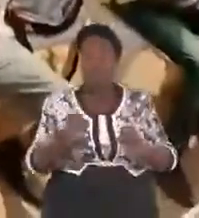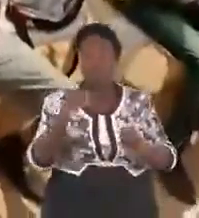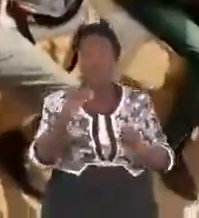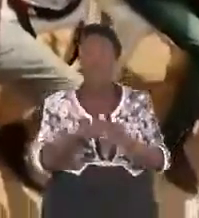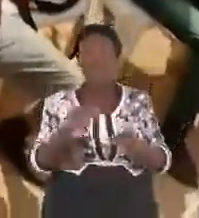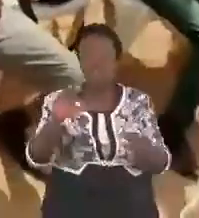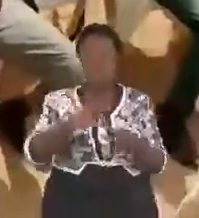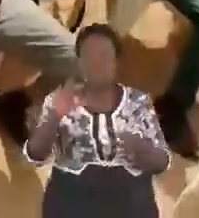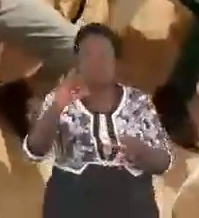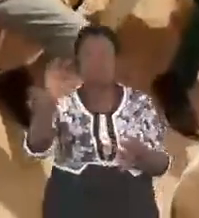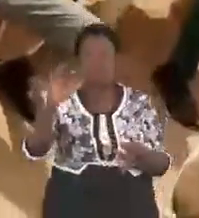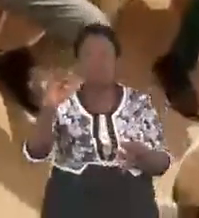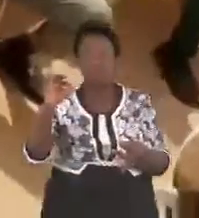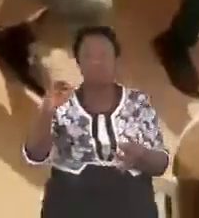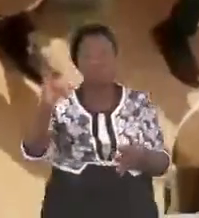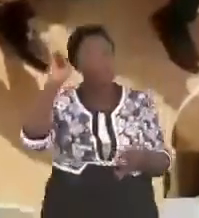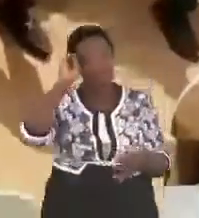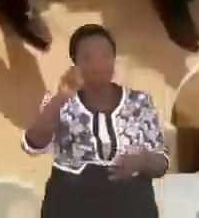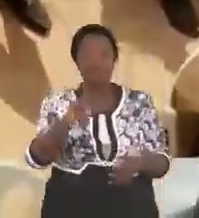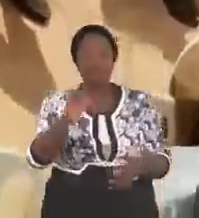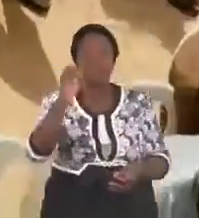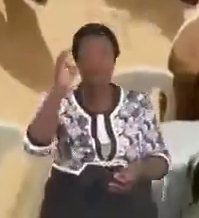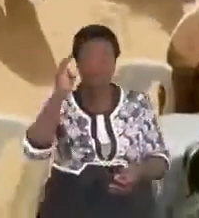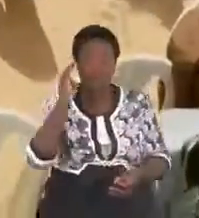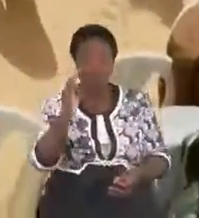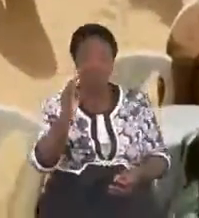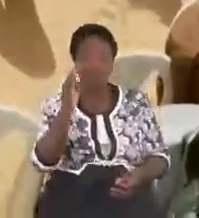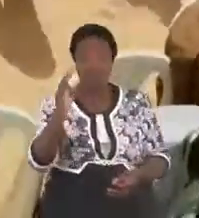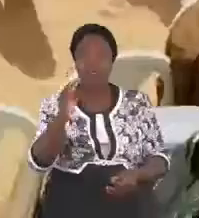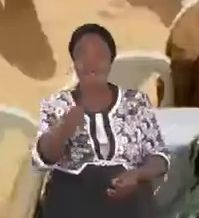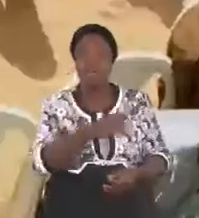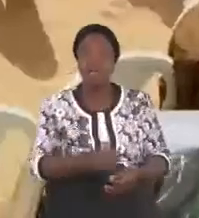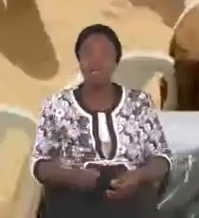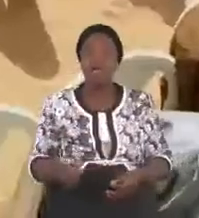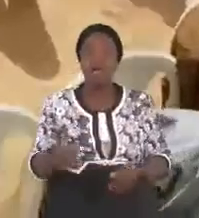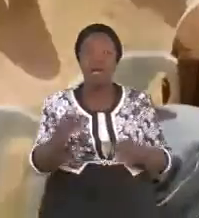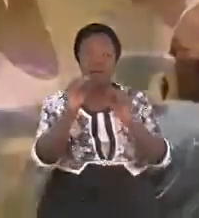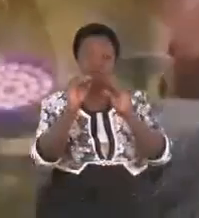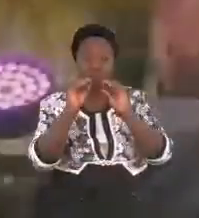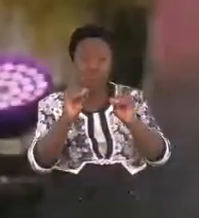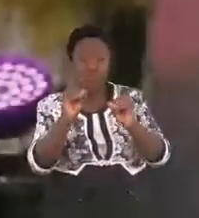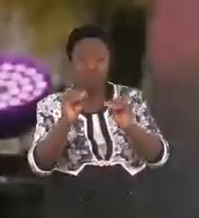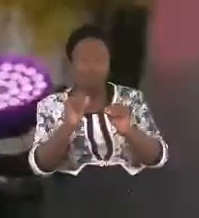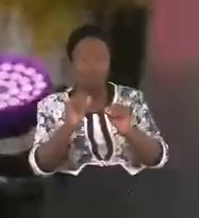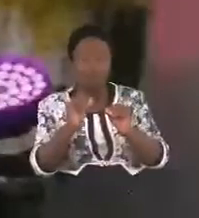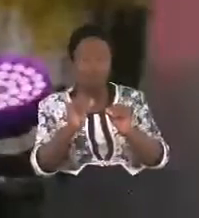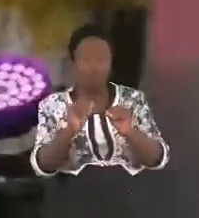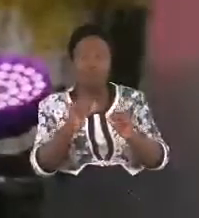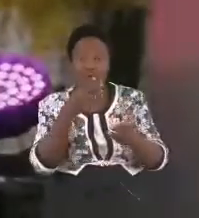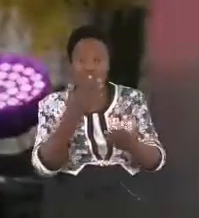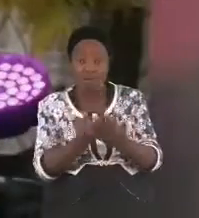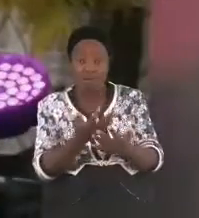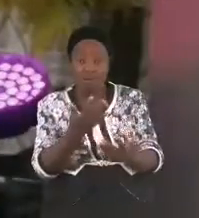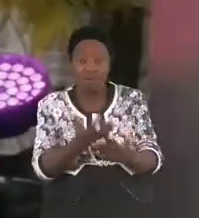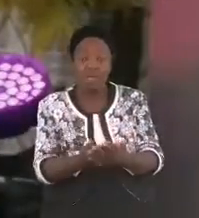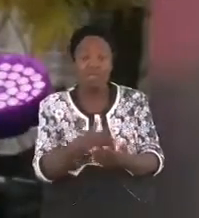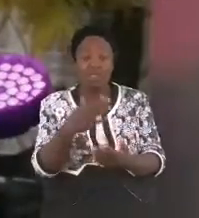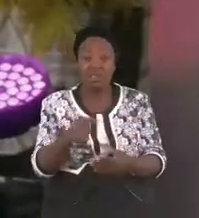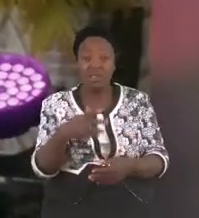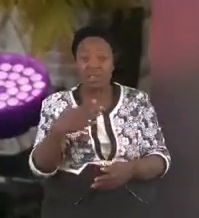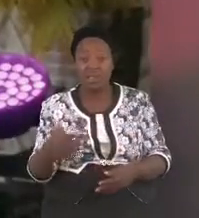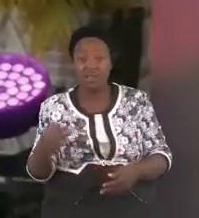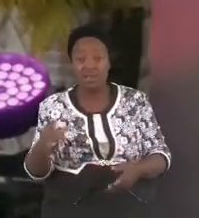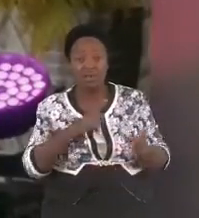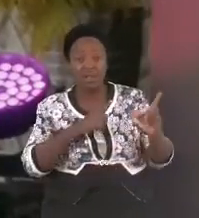he speak and touch diligently the things of the lord knowing